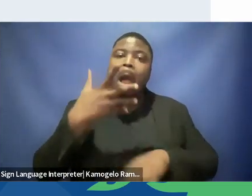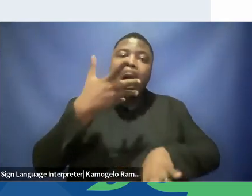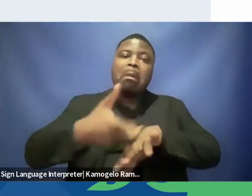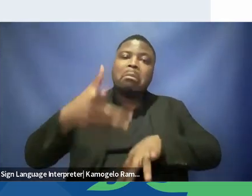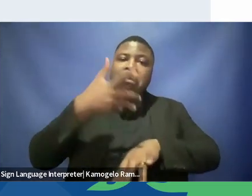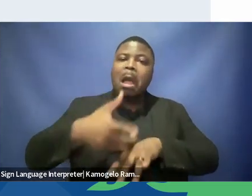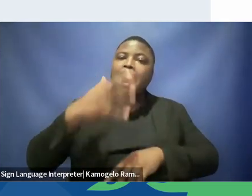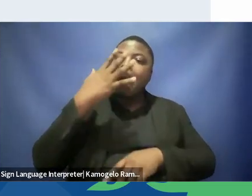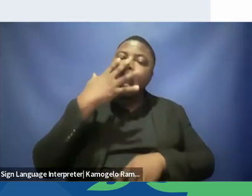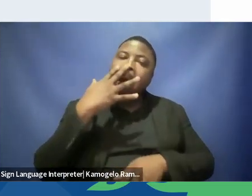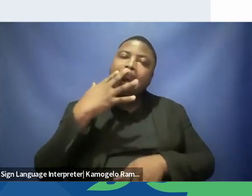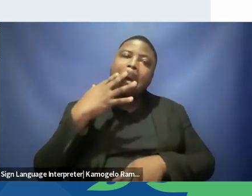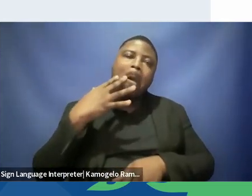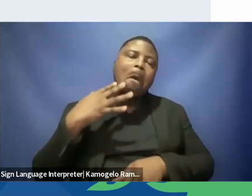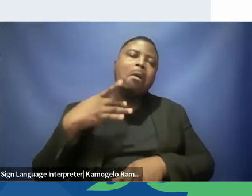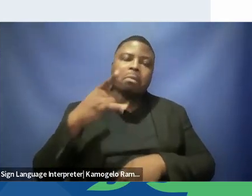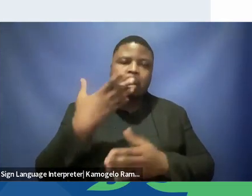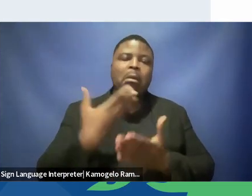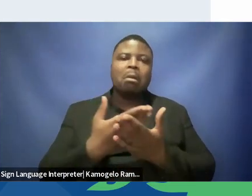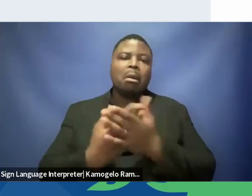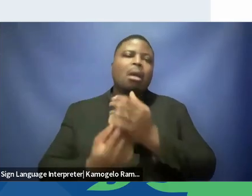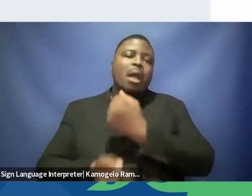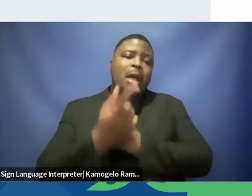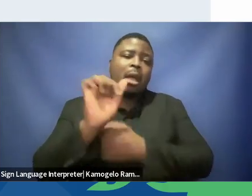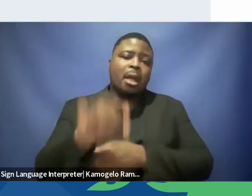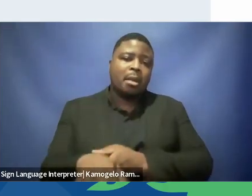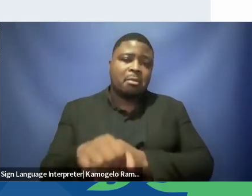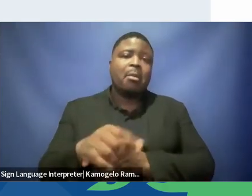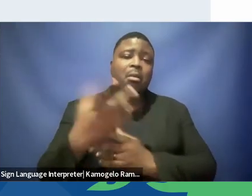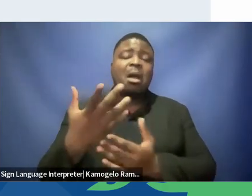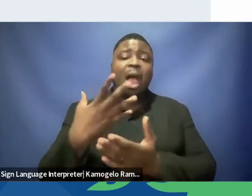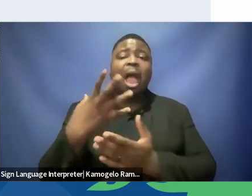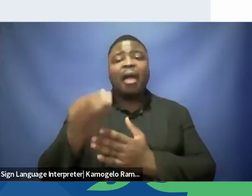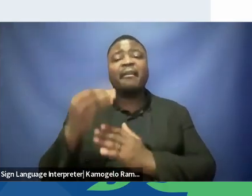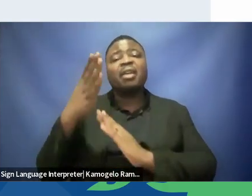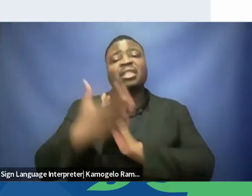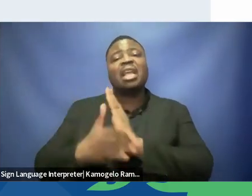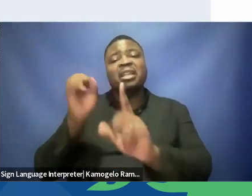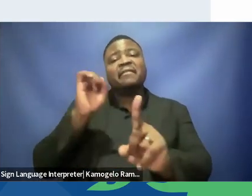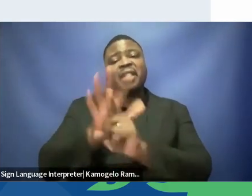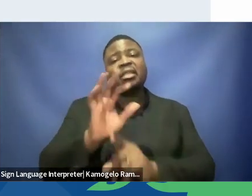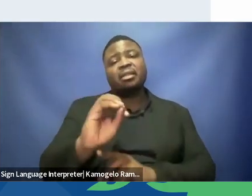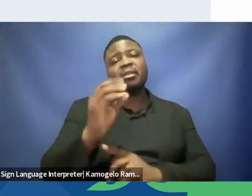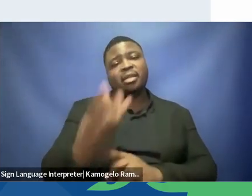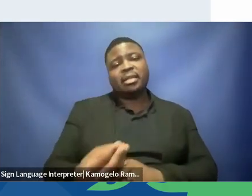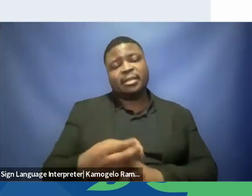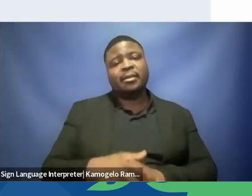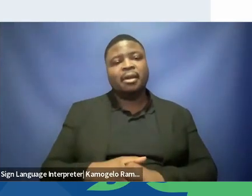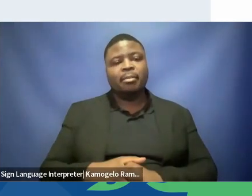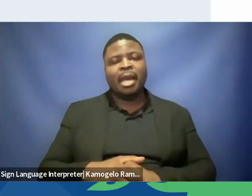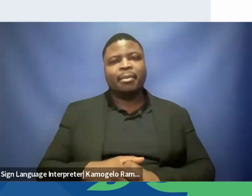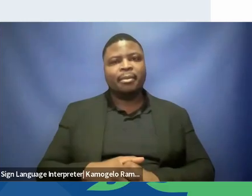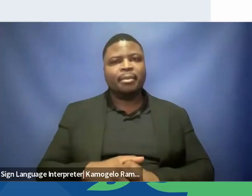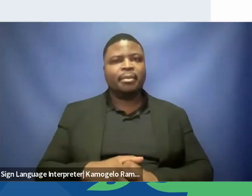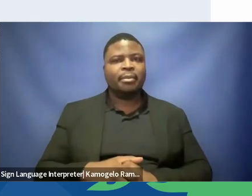voice, and there's many other symptoms or side effects to using it. And these are the different ways in which we